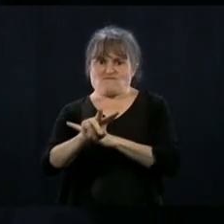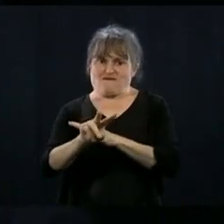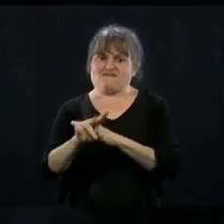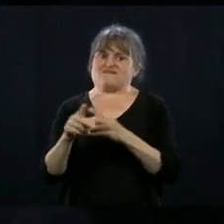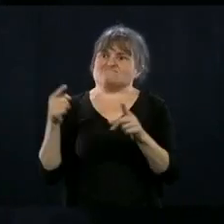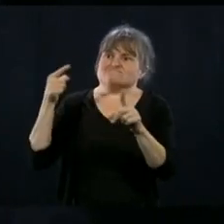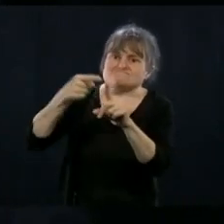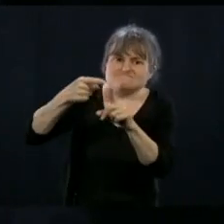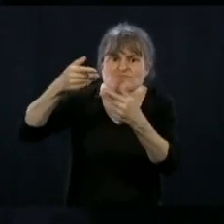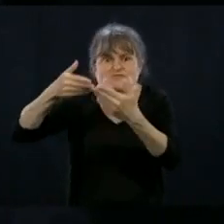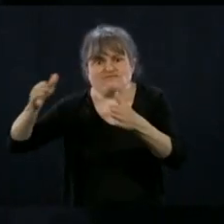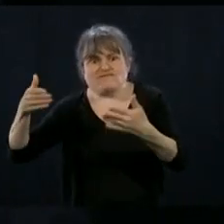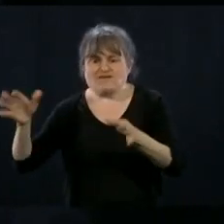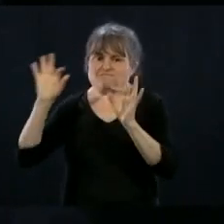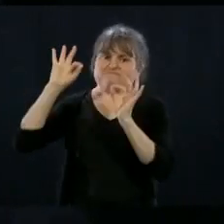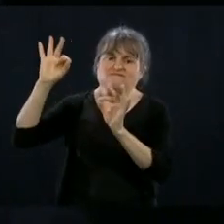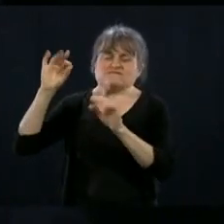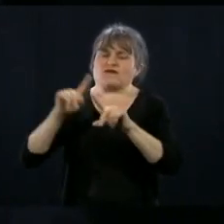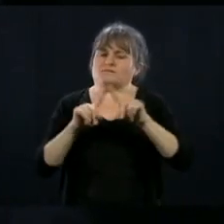we